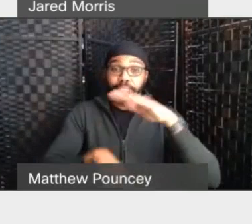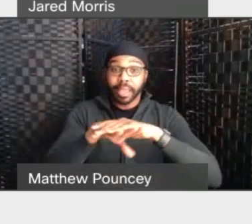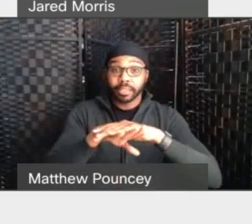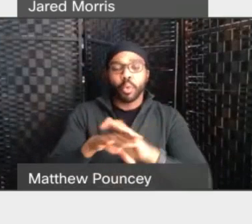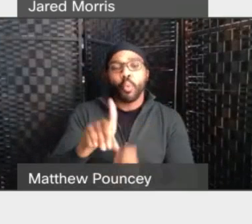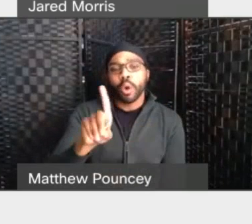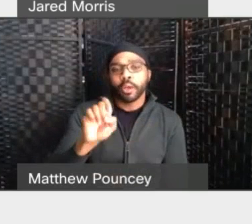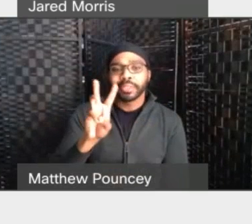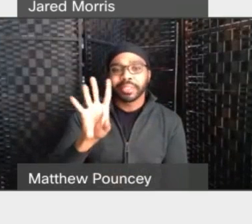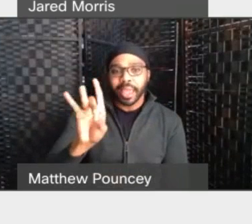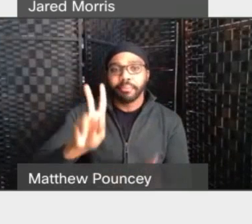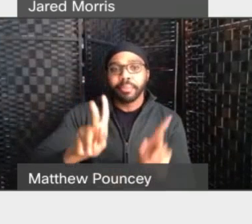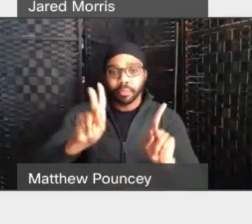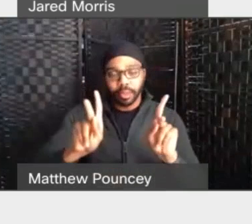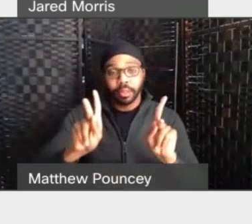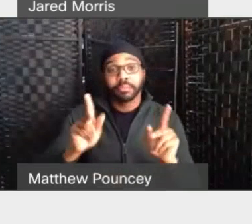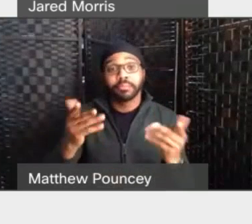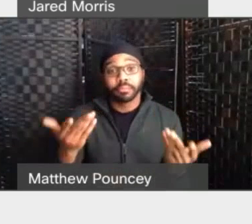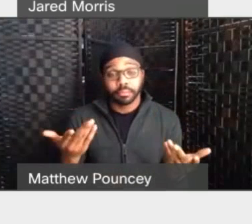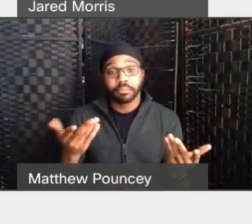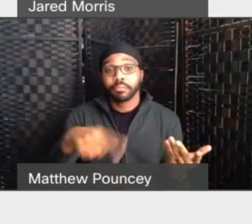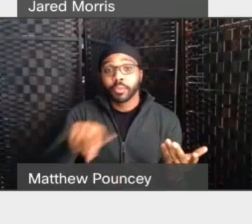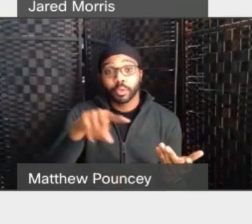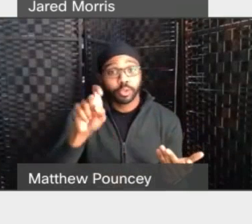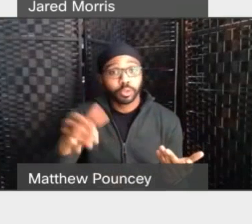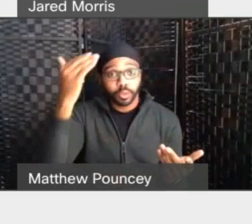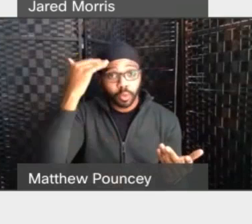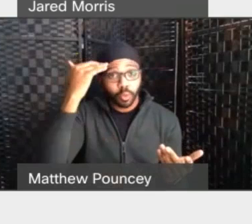people. As people should be aware,